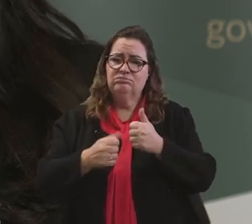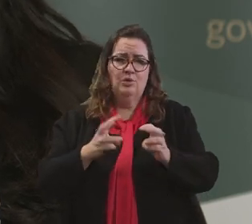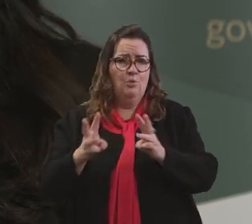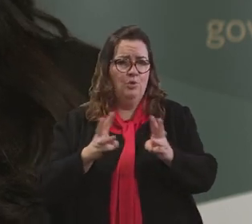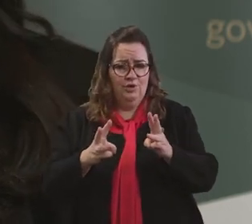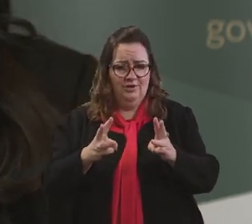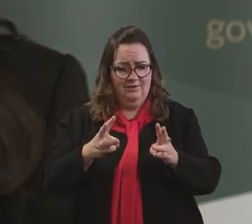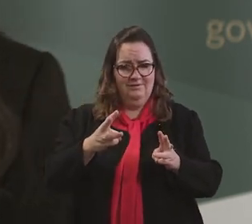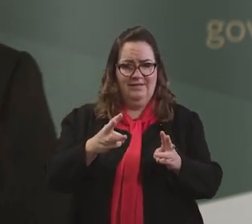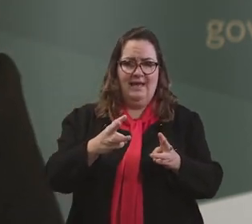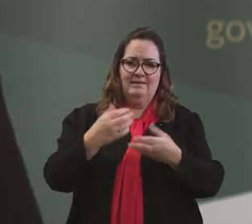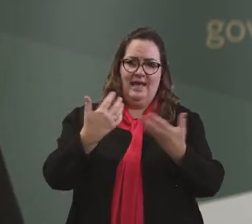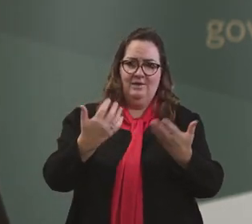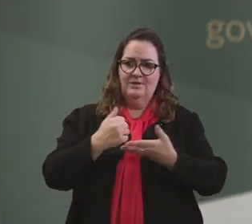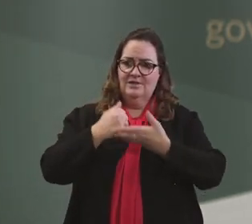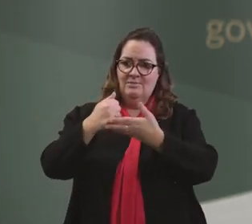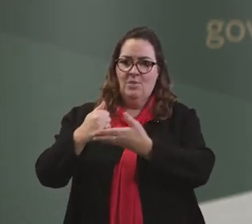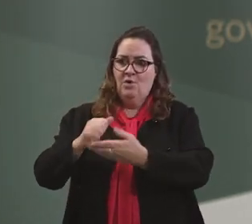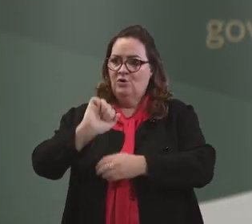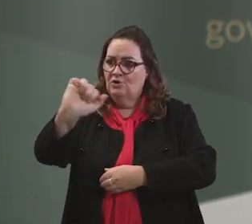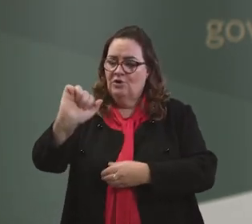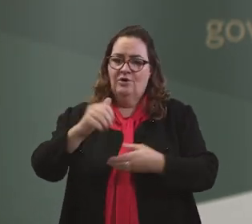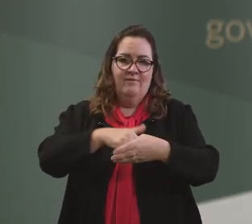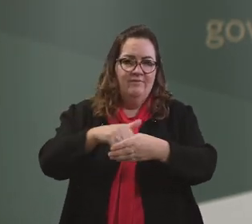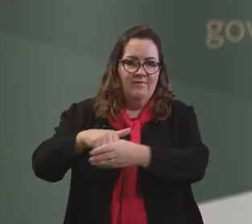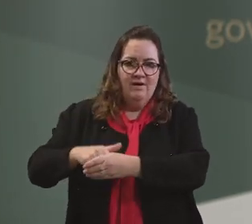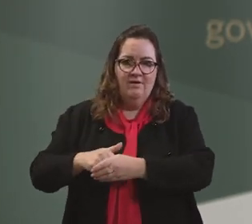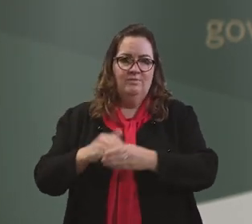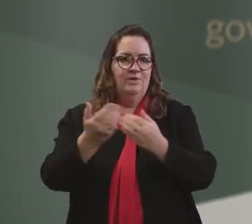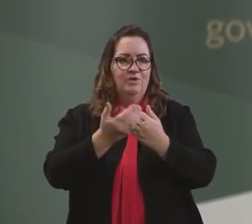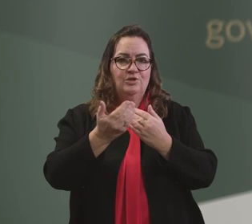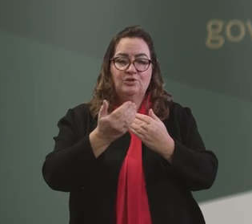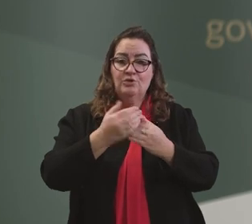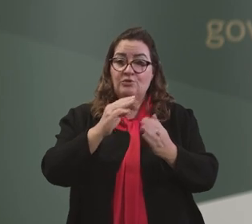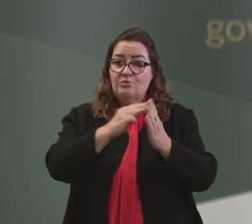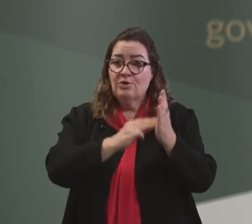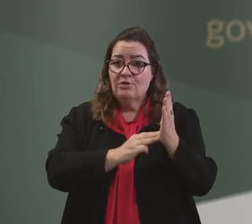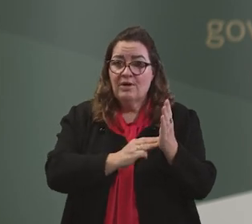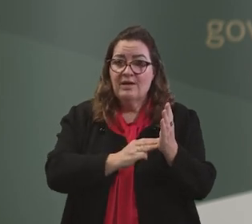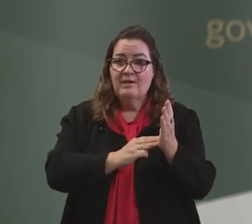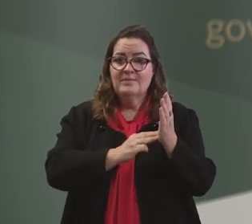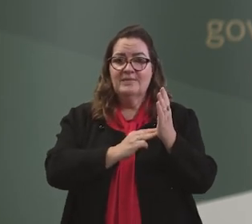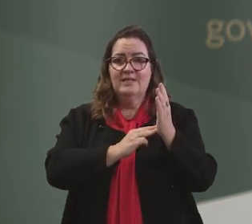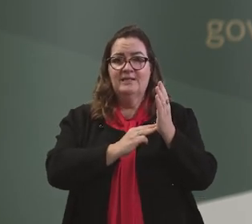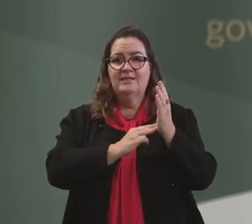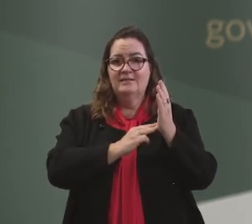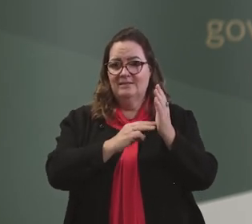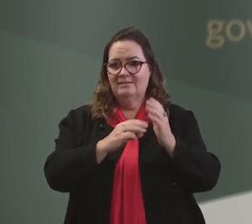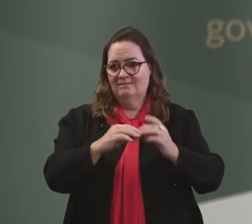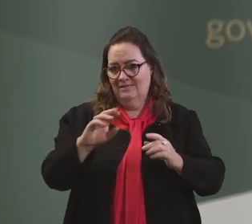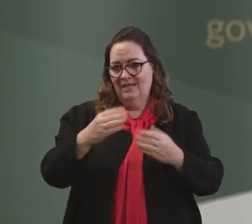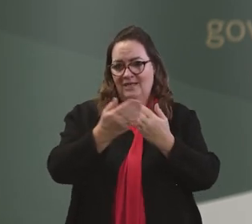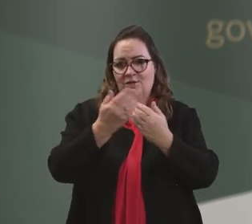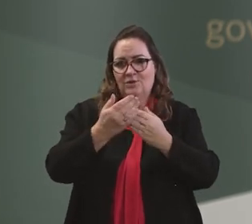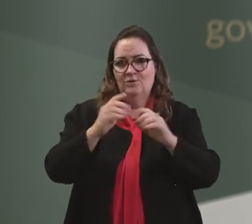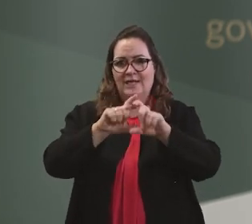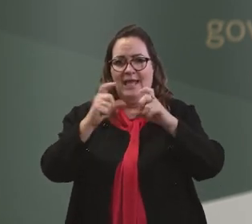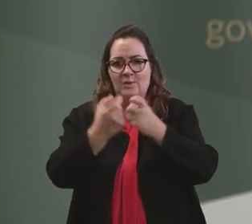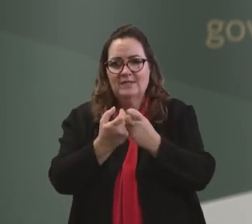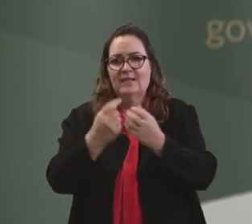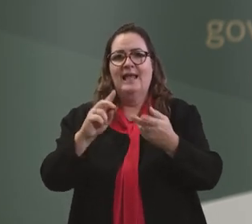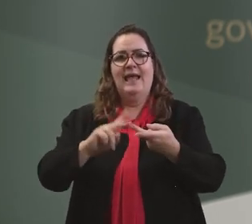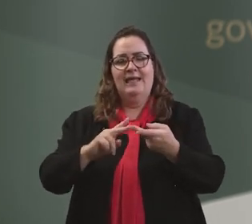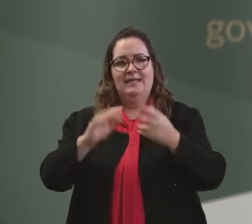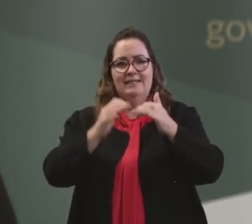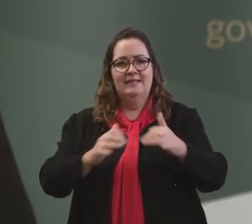in Ireland to support your participation in youth programmes and in the Corlan and Ogue and in the Dáil. But what's